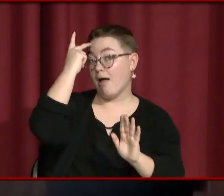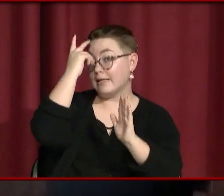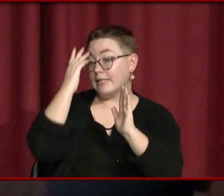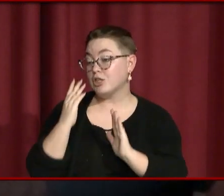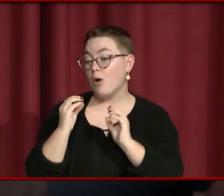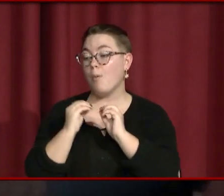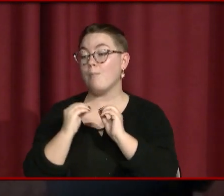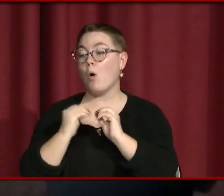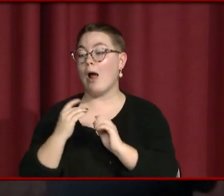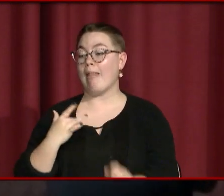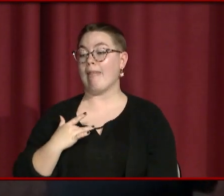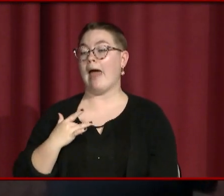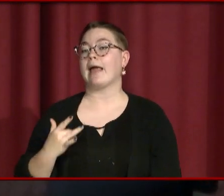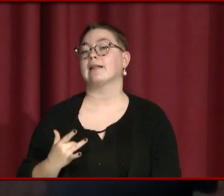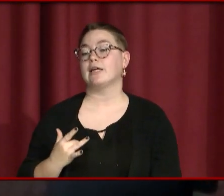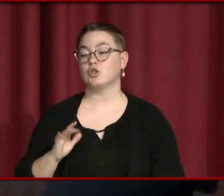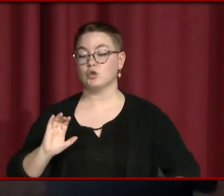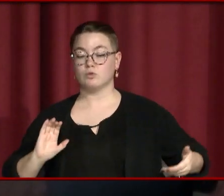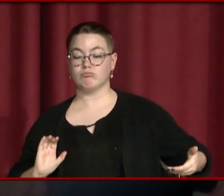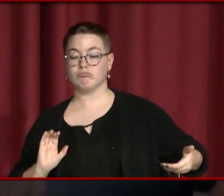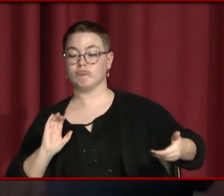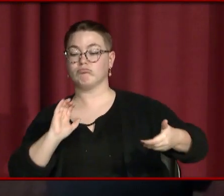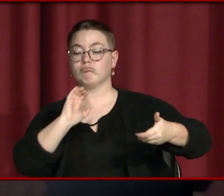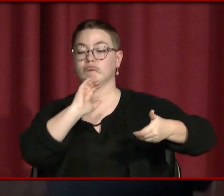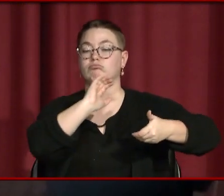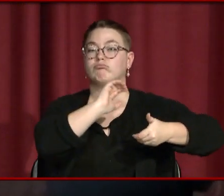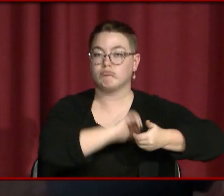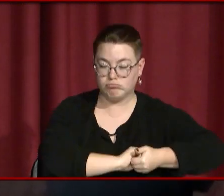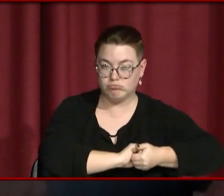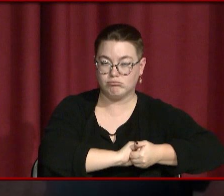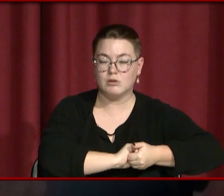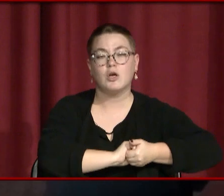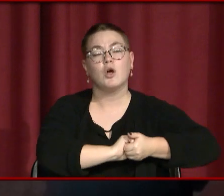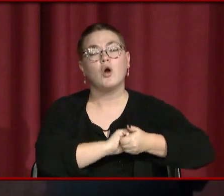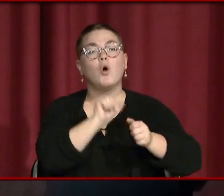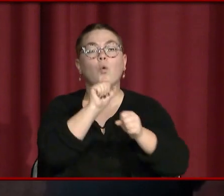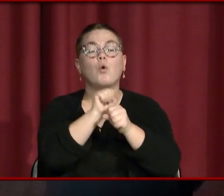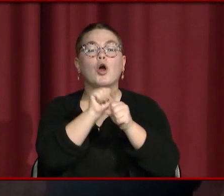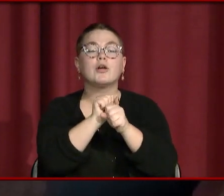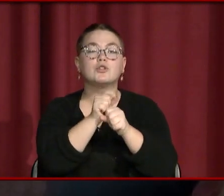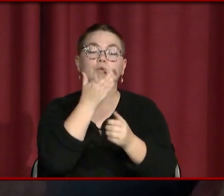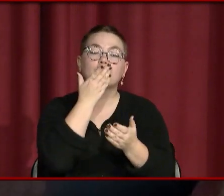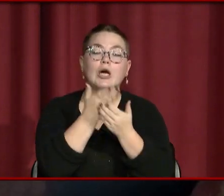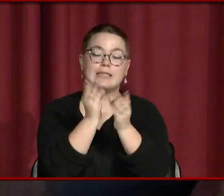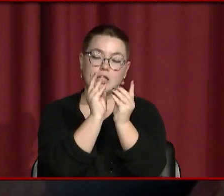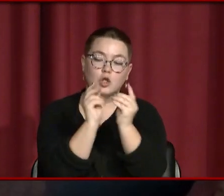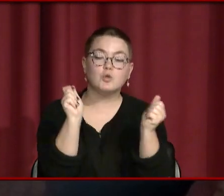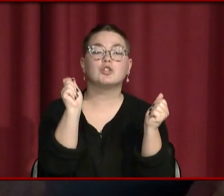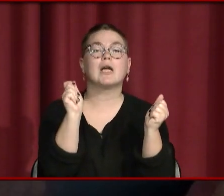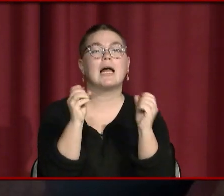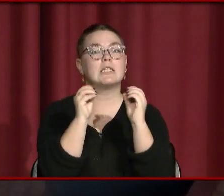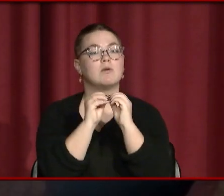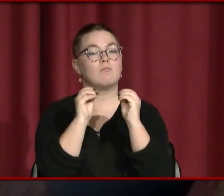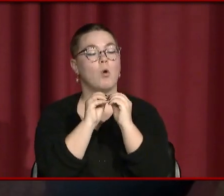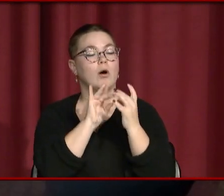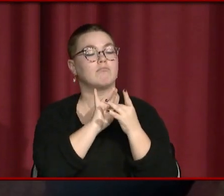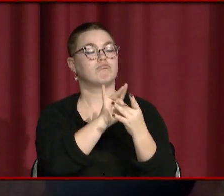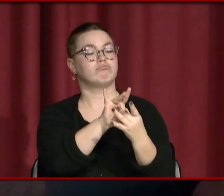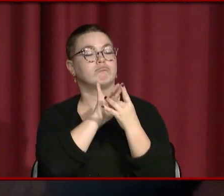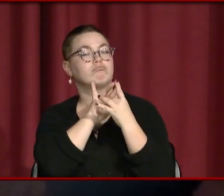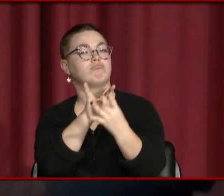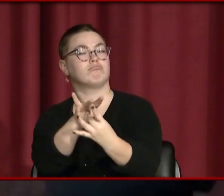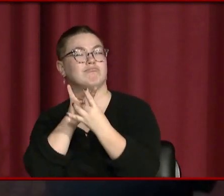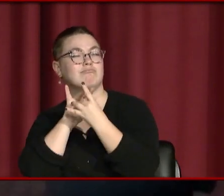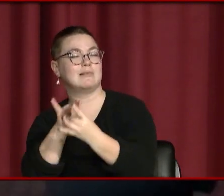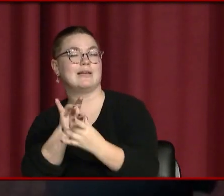the aisle to work on common sense solutions. And we see politicians are far more willing to listen to their constituents